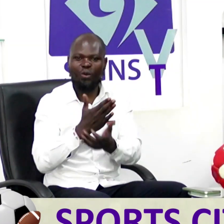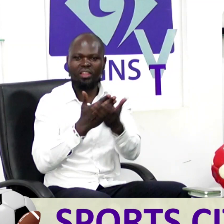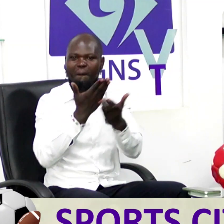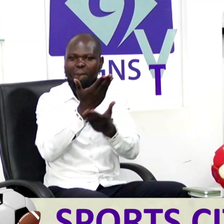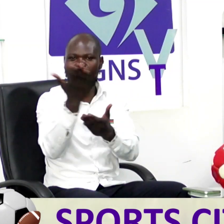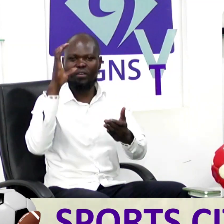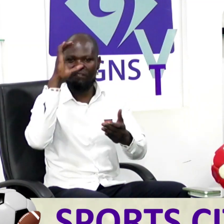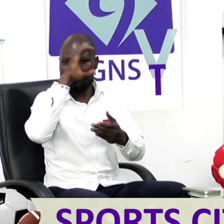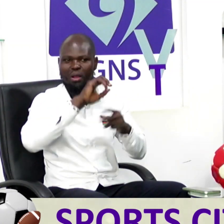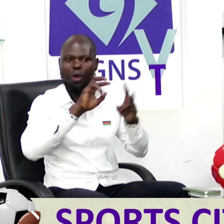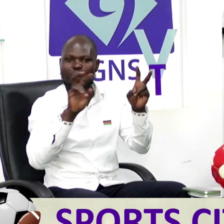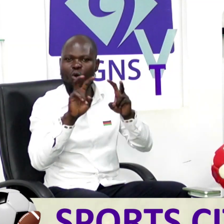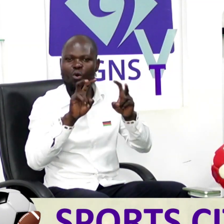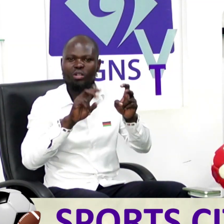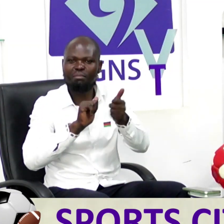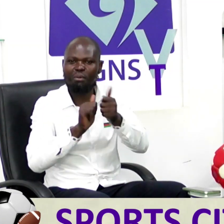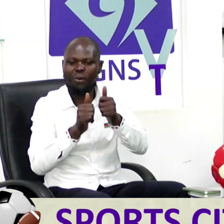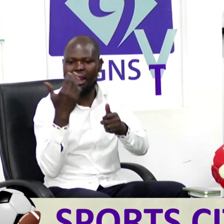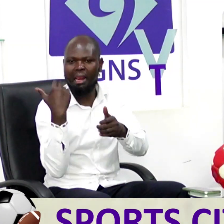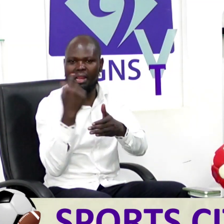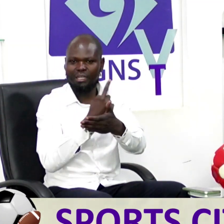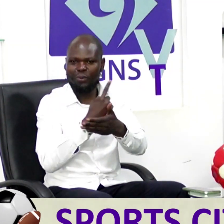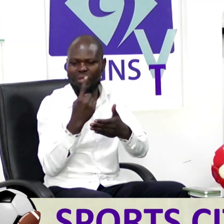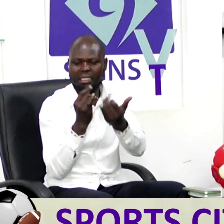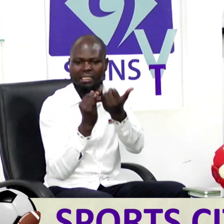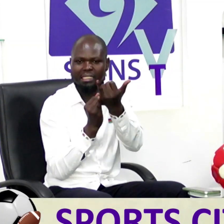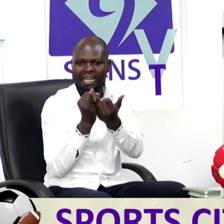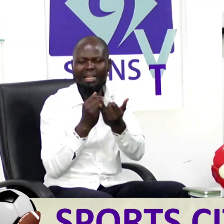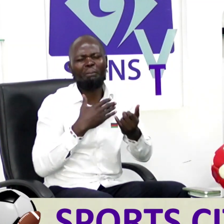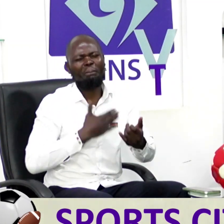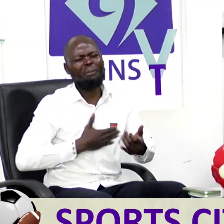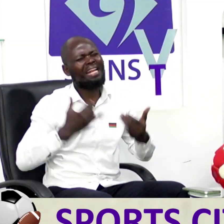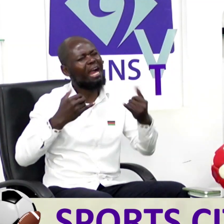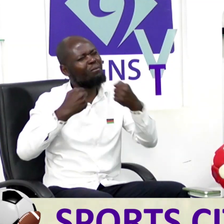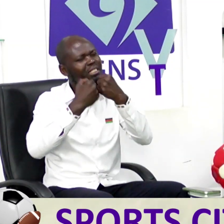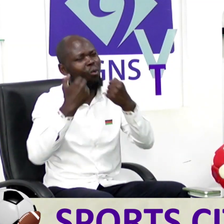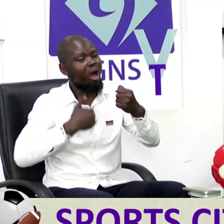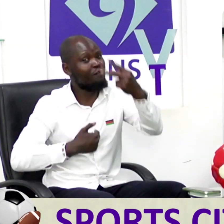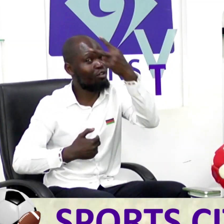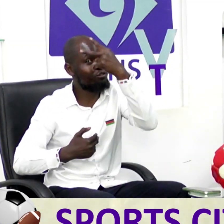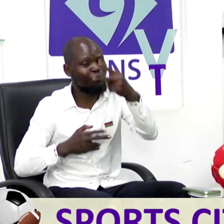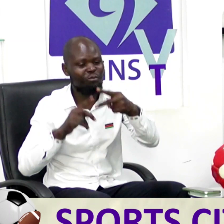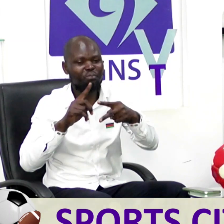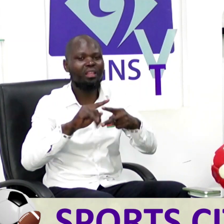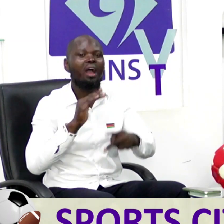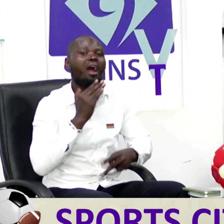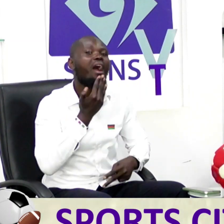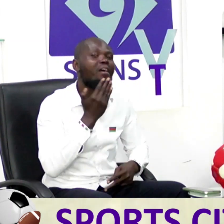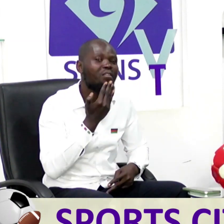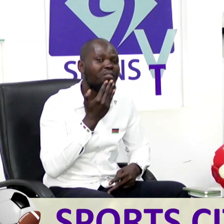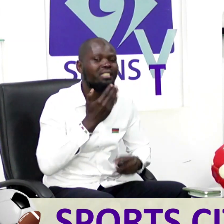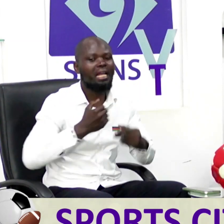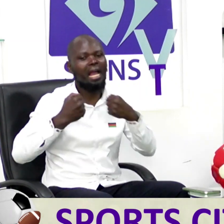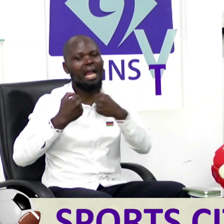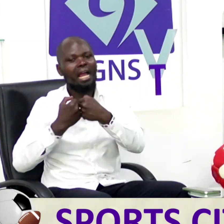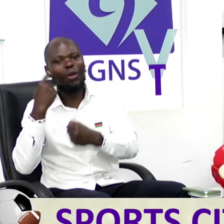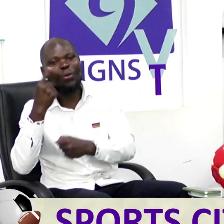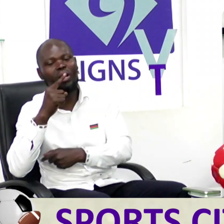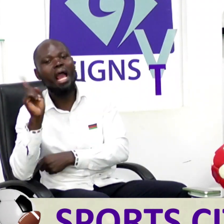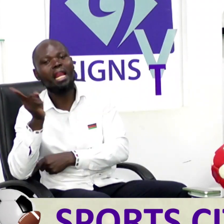Thank you very much. Now, for people who missed the highlights the last Saturday, we have